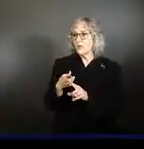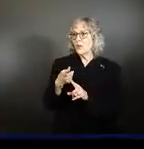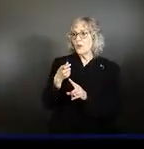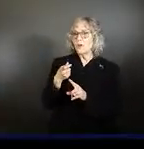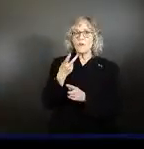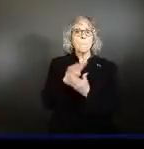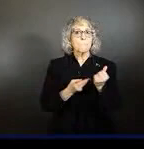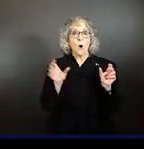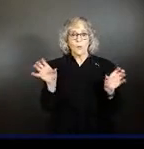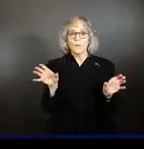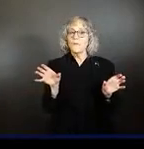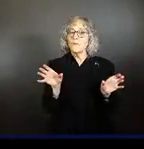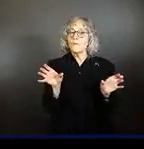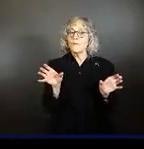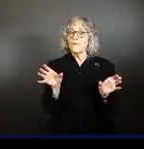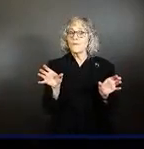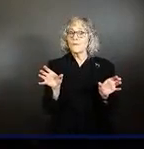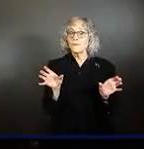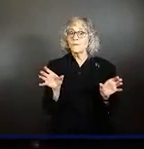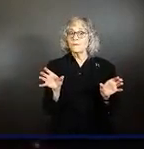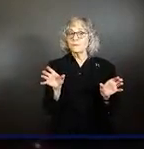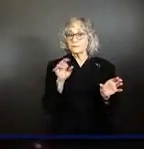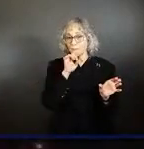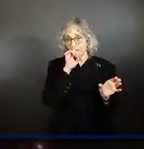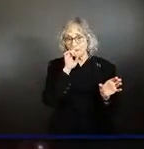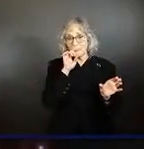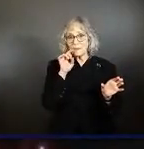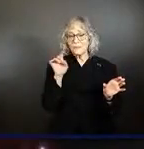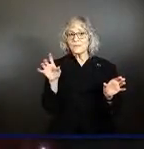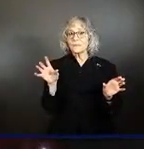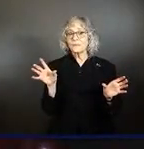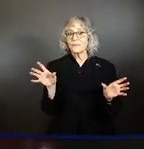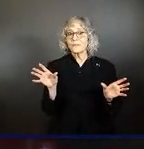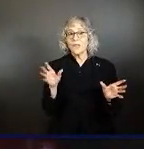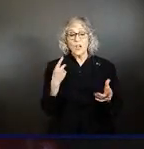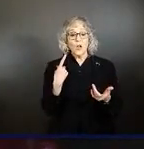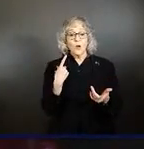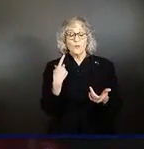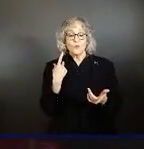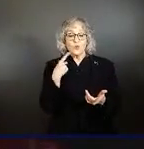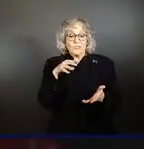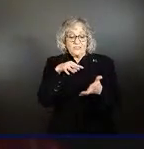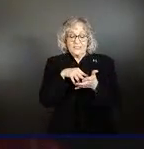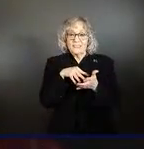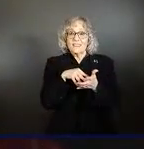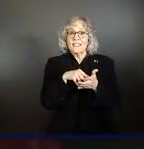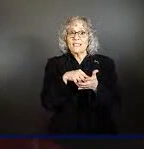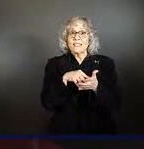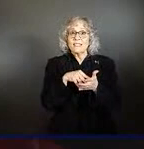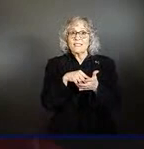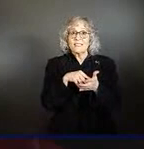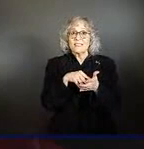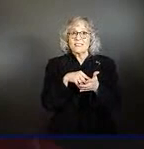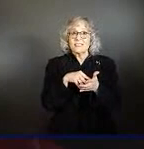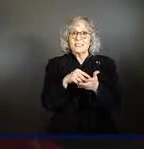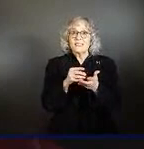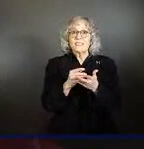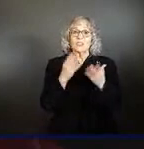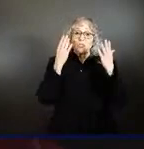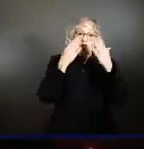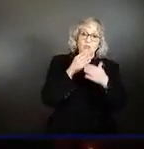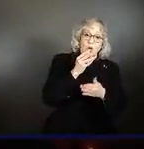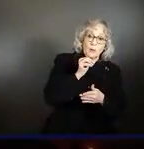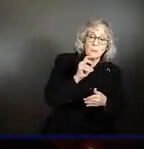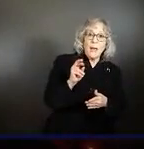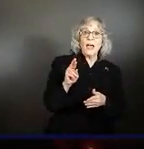from both of those images. And, in terms of studying the scales of the universe and dark matter and dark